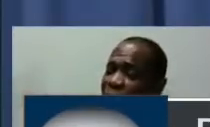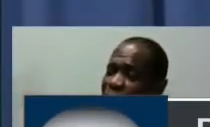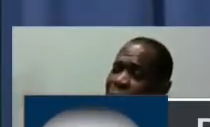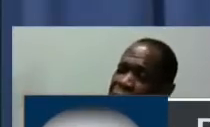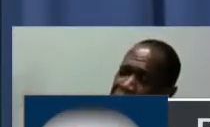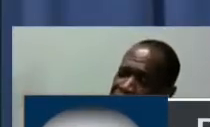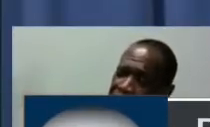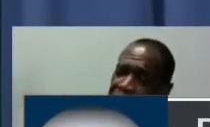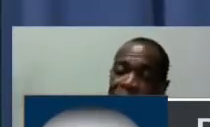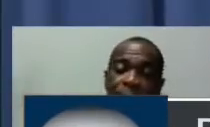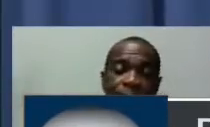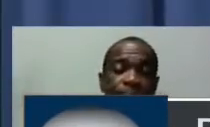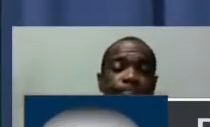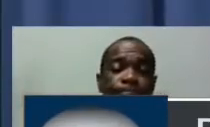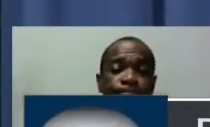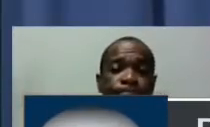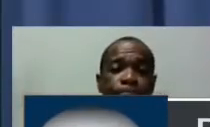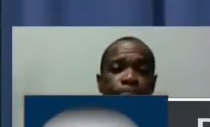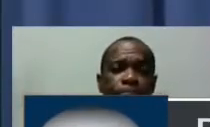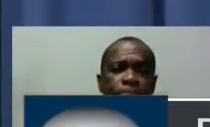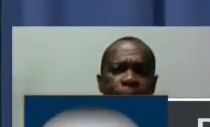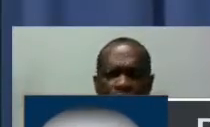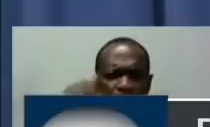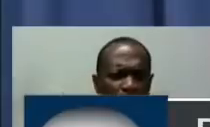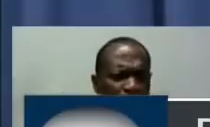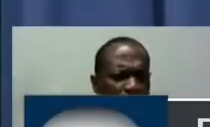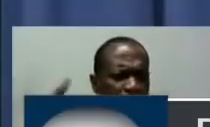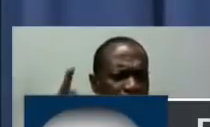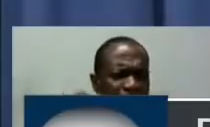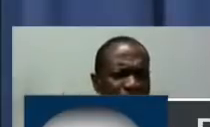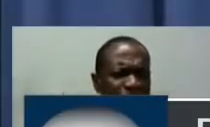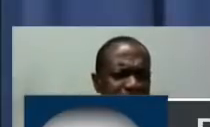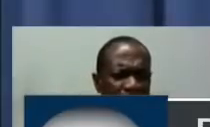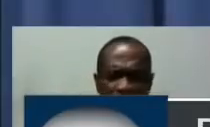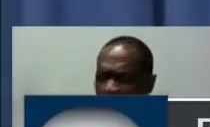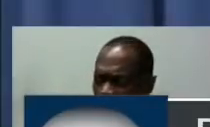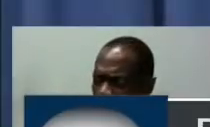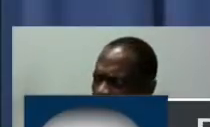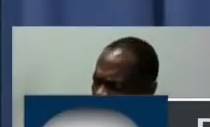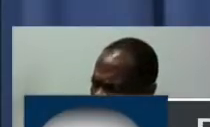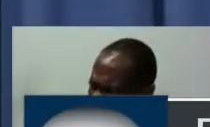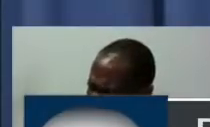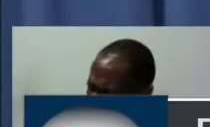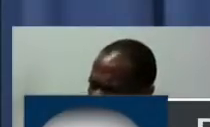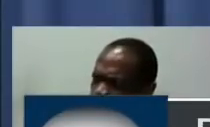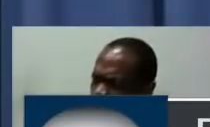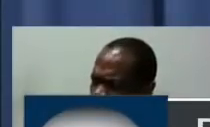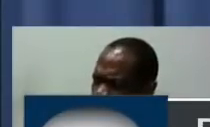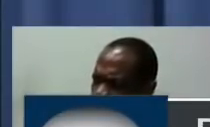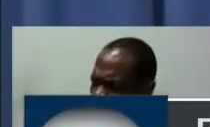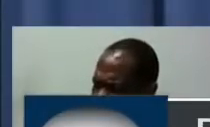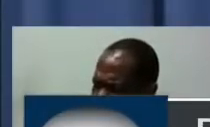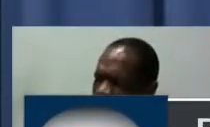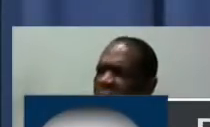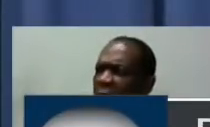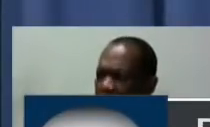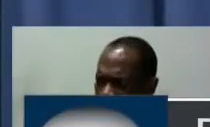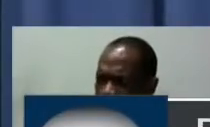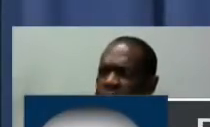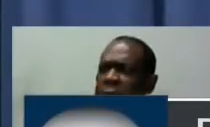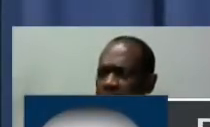Minister back in September, October, was it, Dr. Richards? July and September. These were some of the